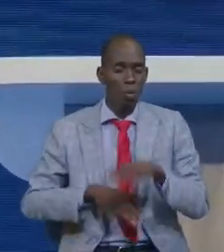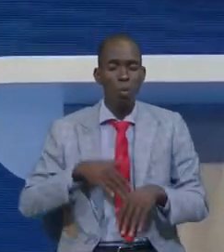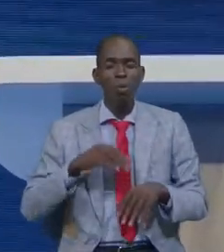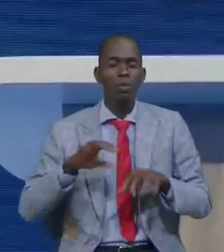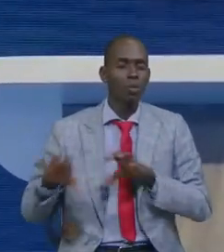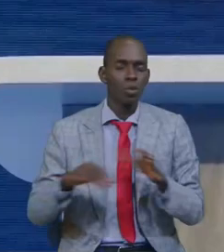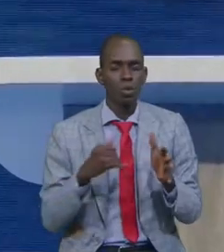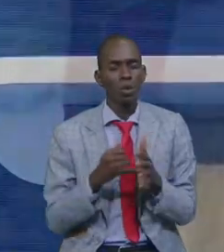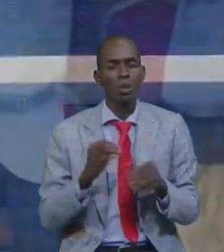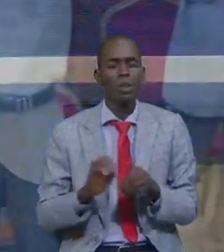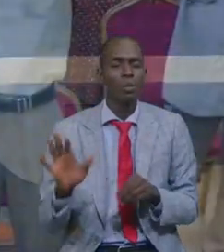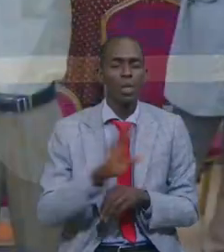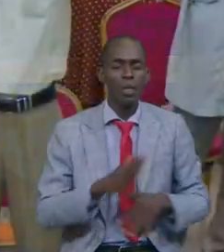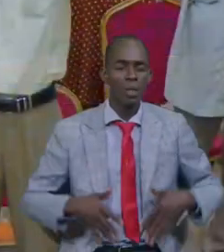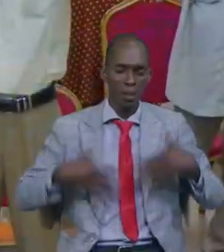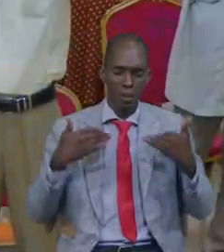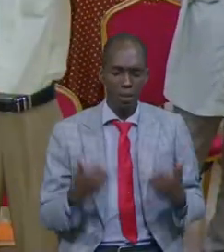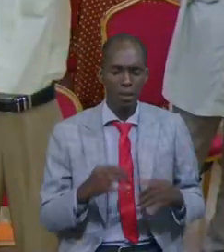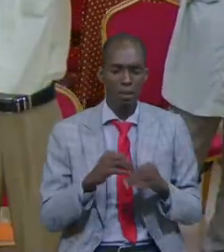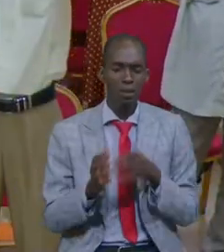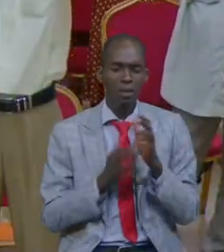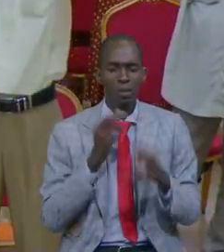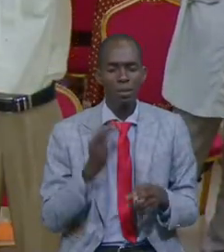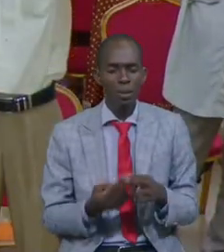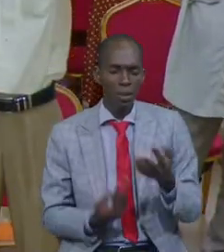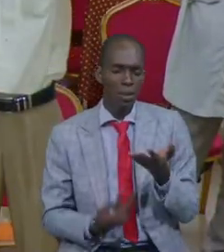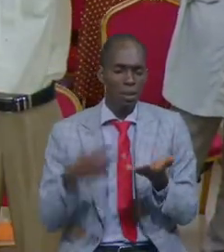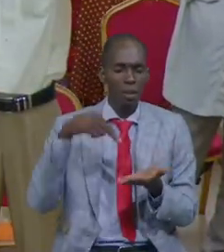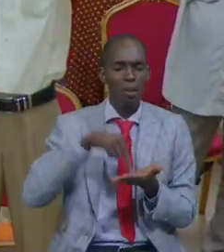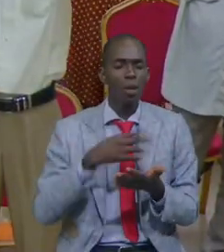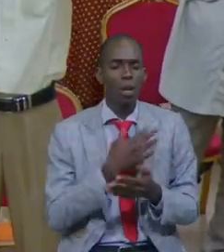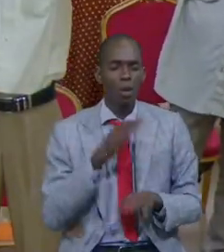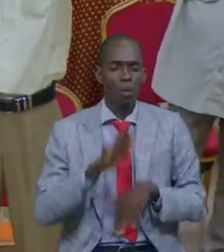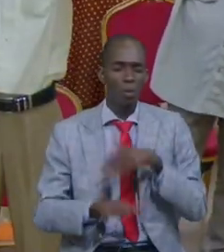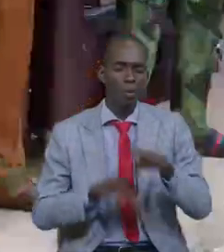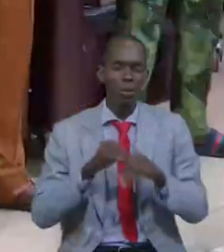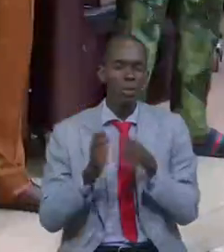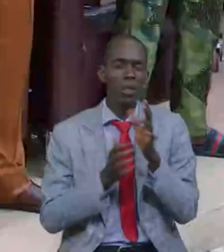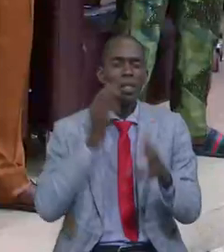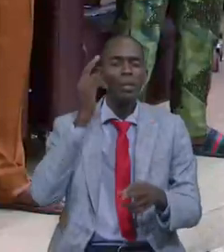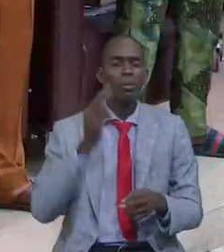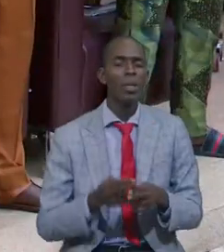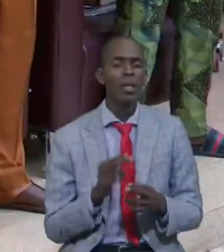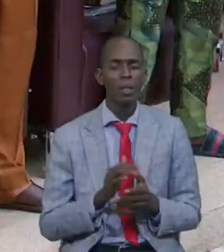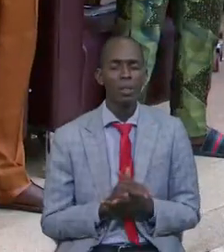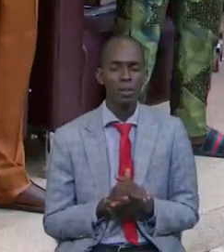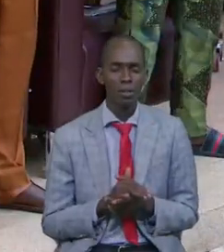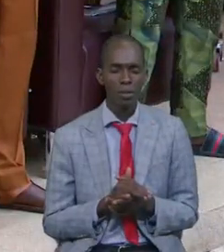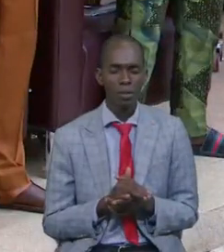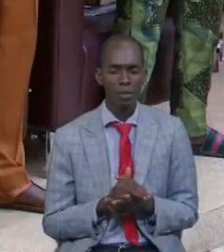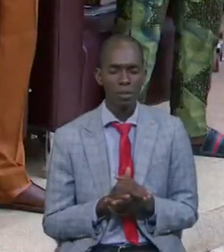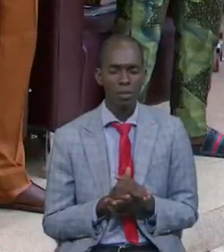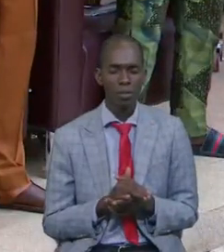in their lives right now. Rise up and walk in Jesus' name.